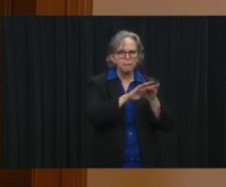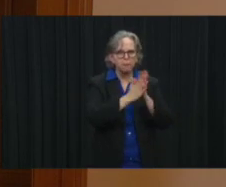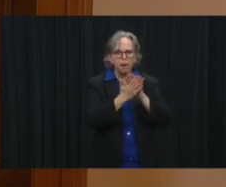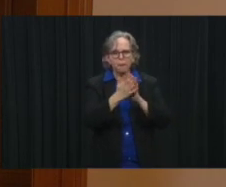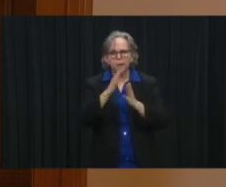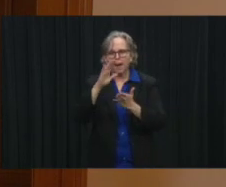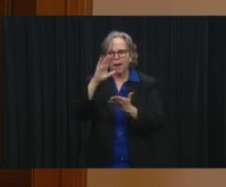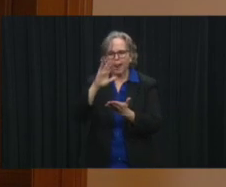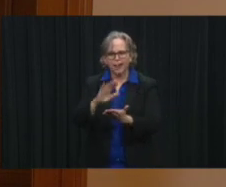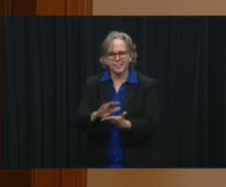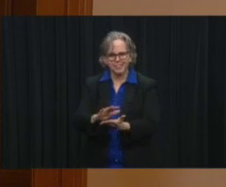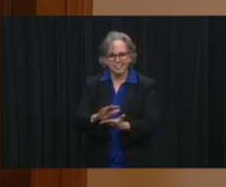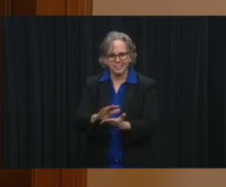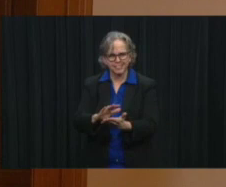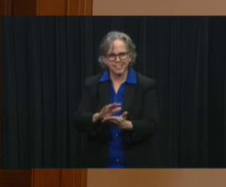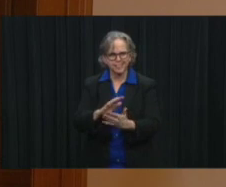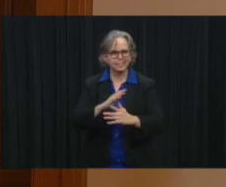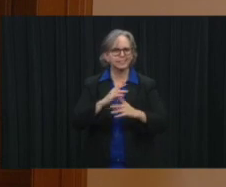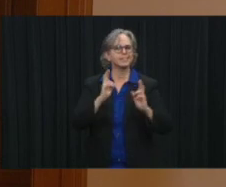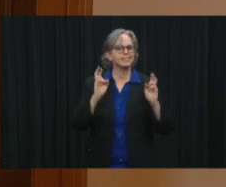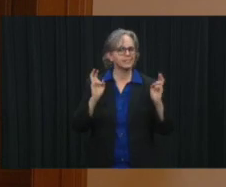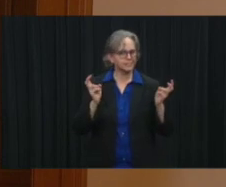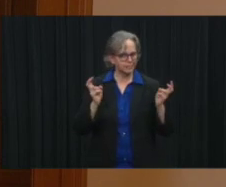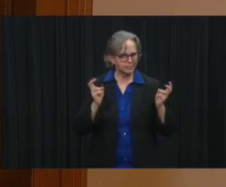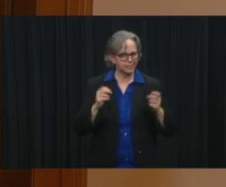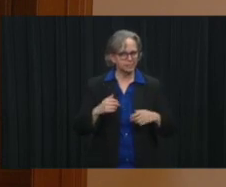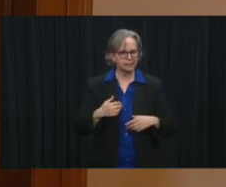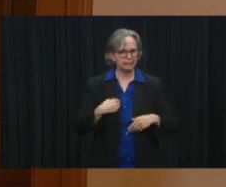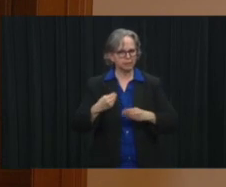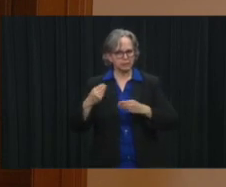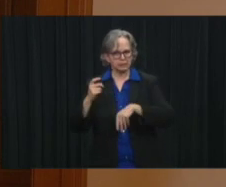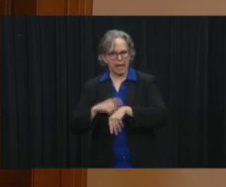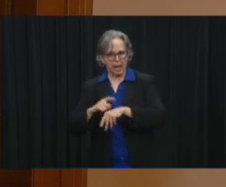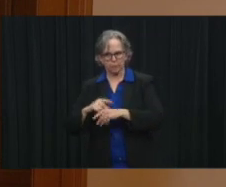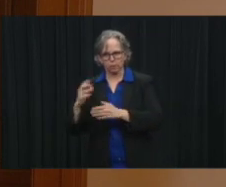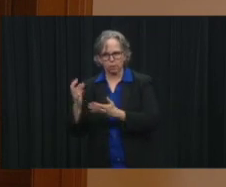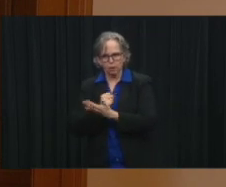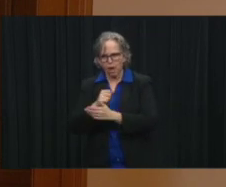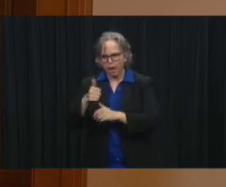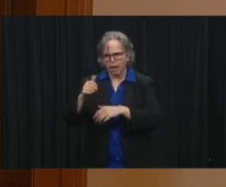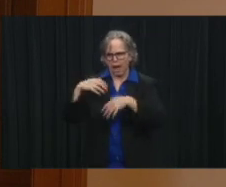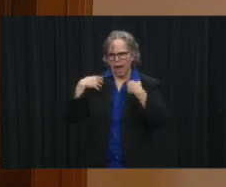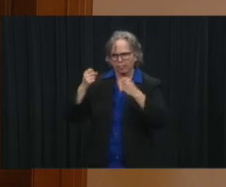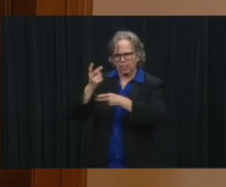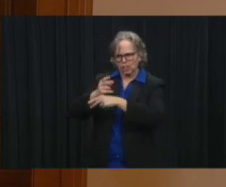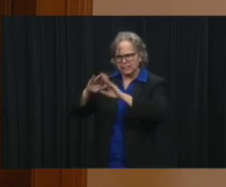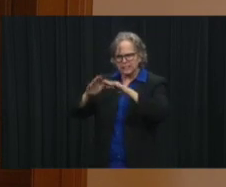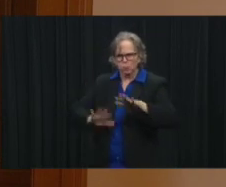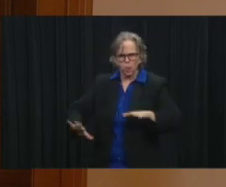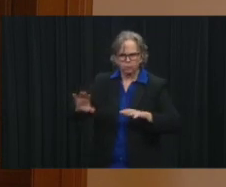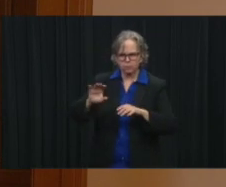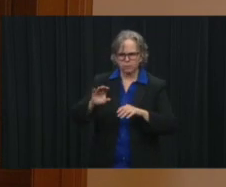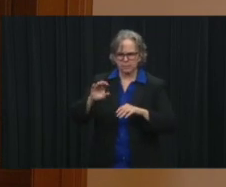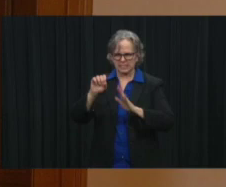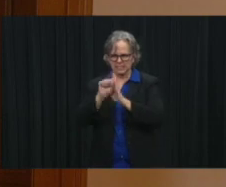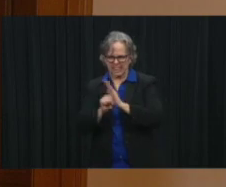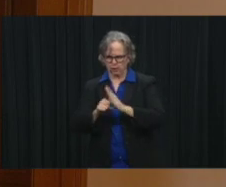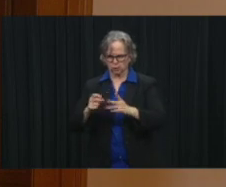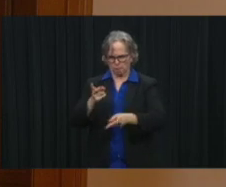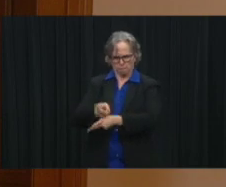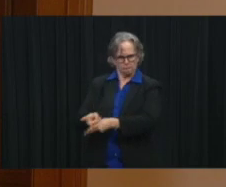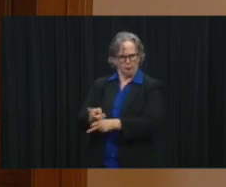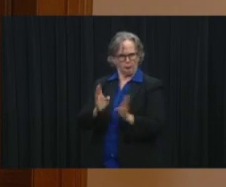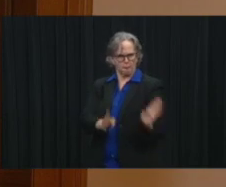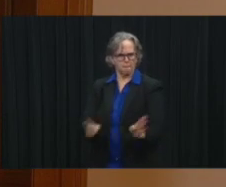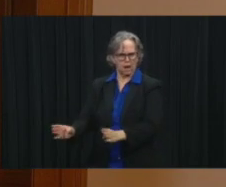in Ohio, and that is allowing these amazing hospital systems all over our state to gear up. We bought that time. We have to